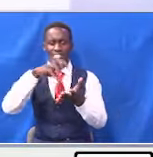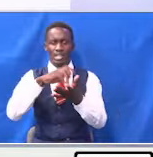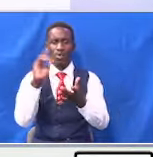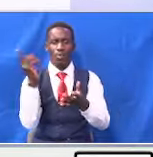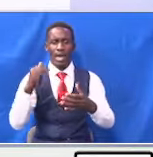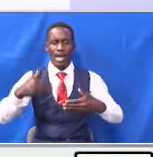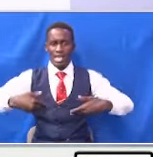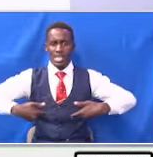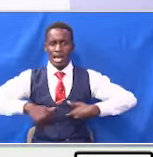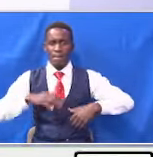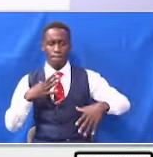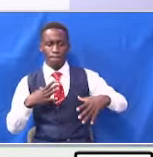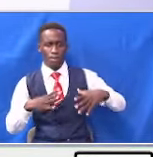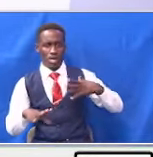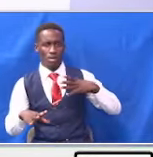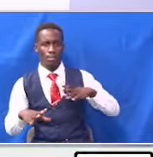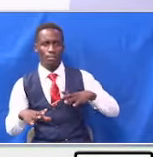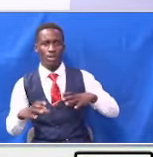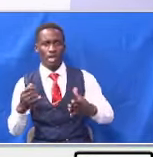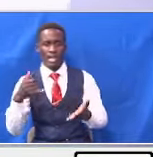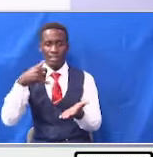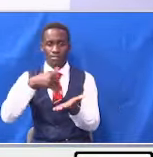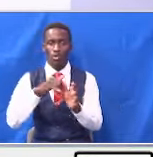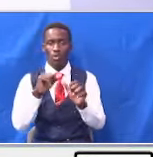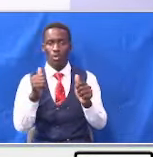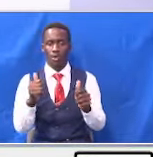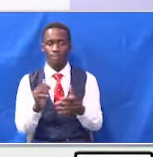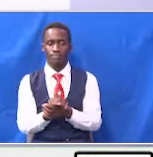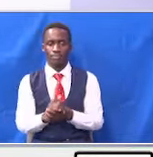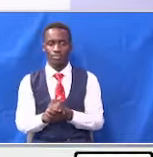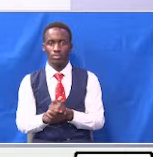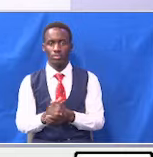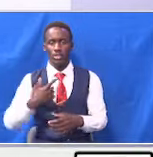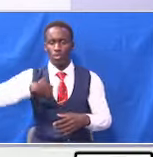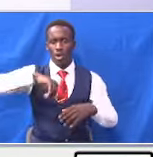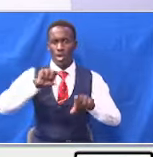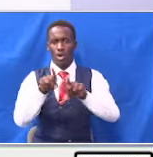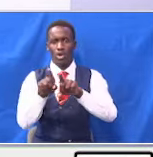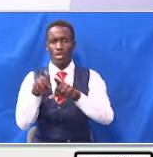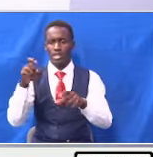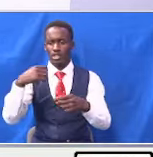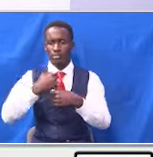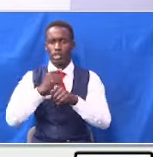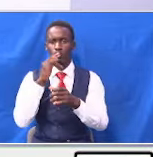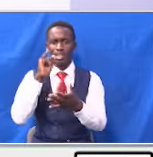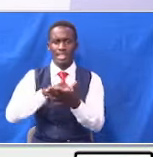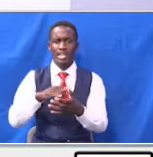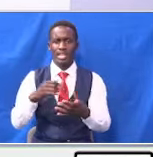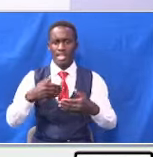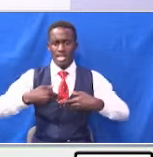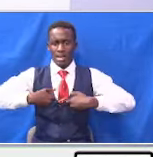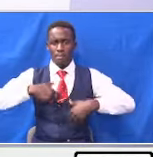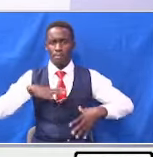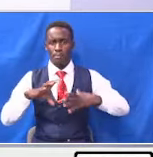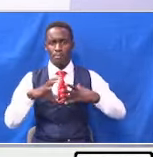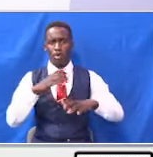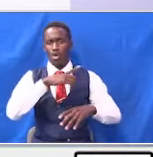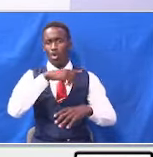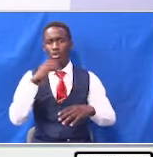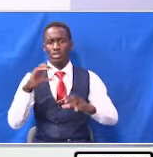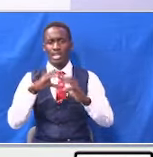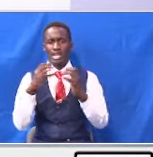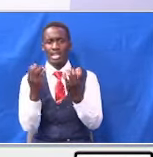are involved in the universities. We also need to ensure that young people can go to class and do their research by linking them